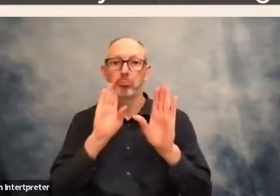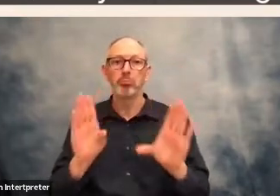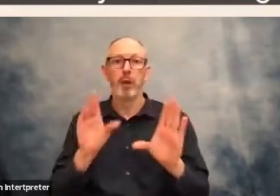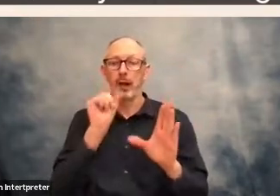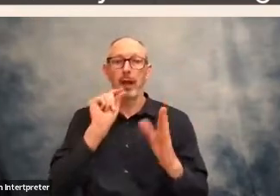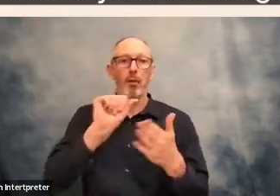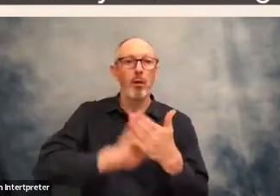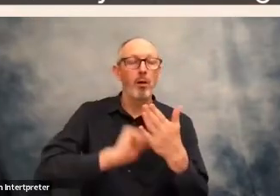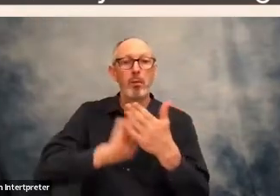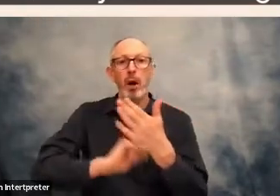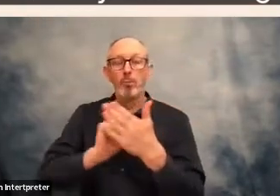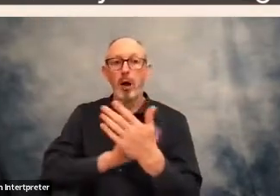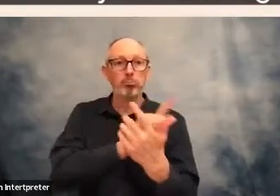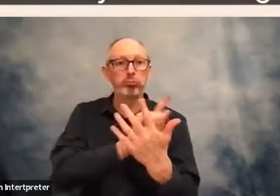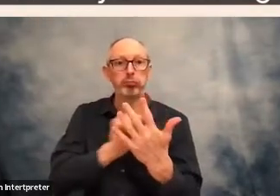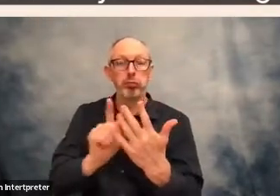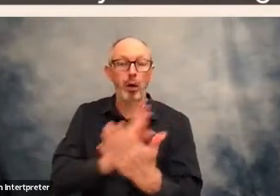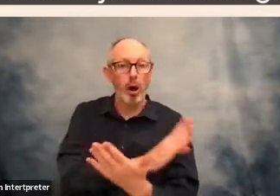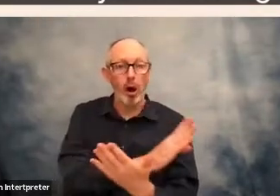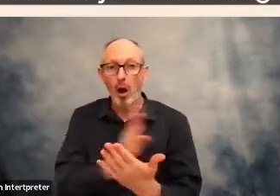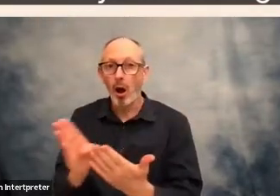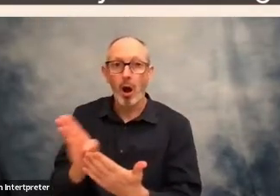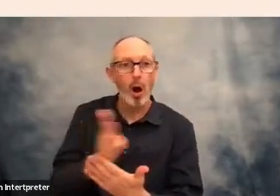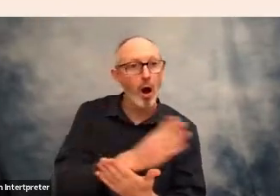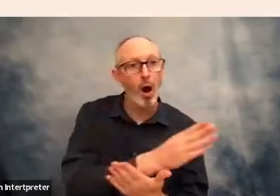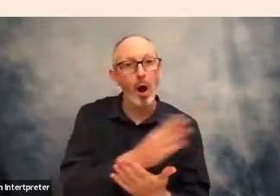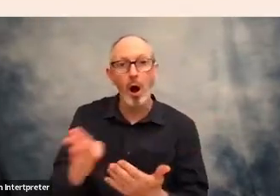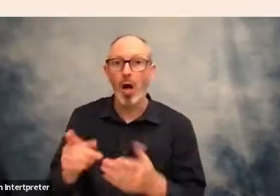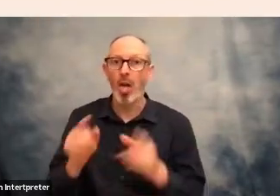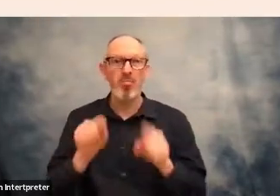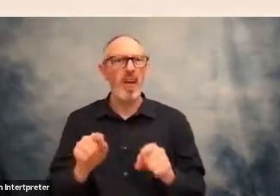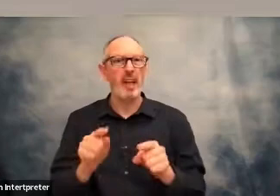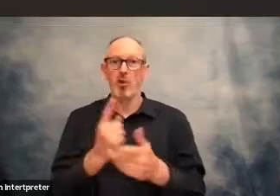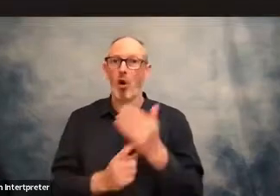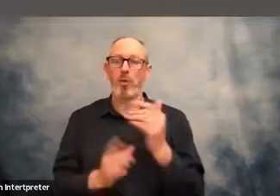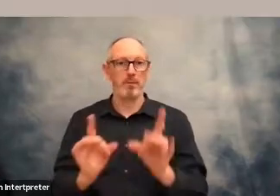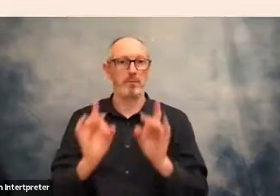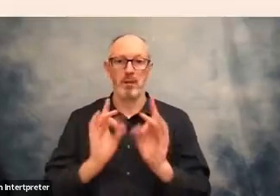this? And this is just the beginning.